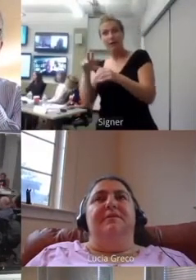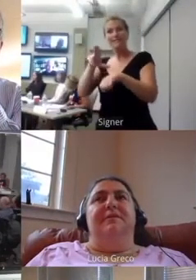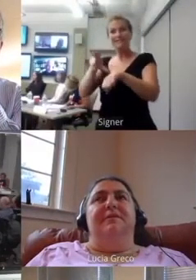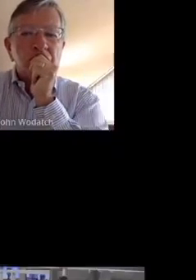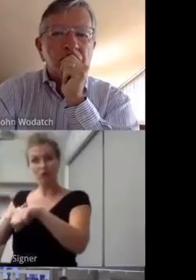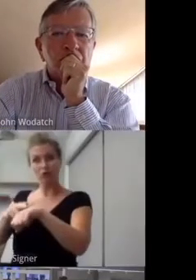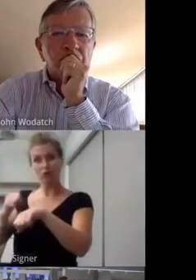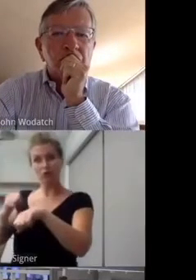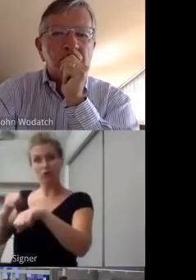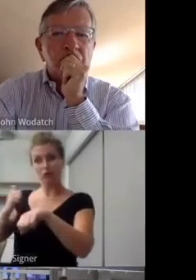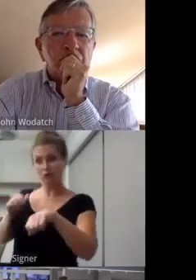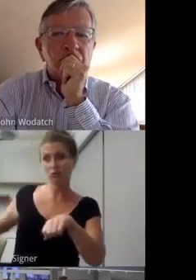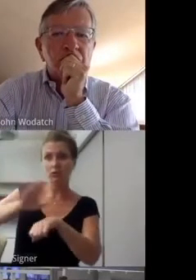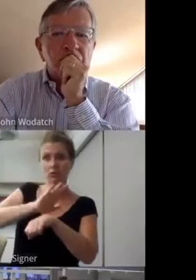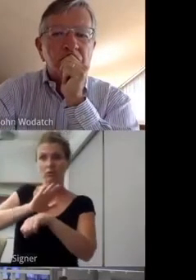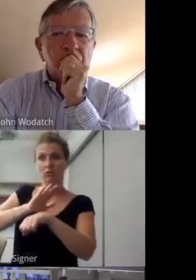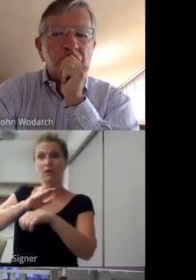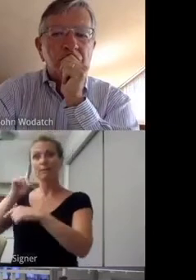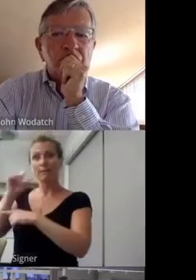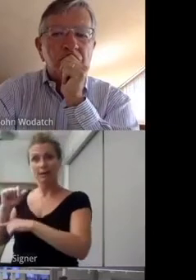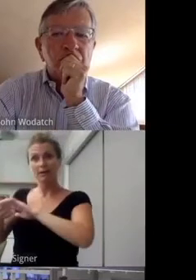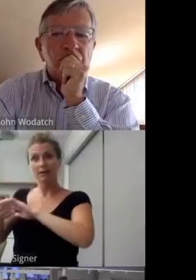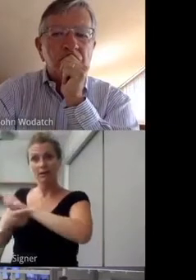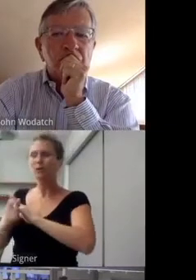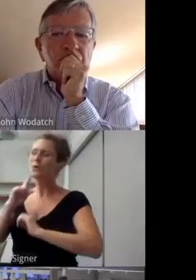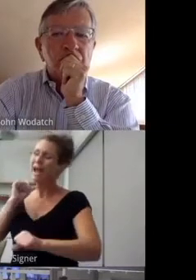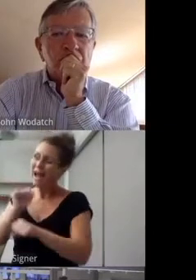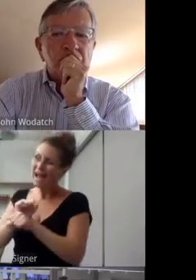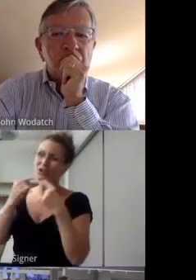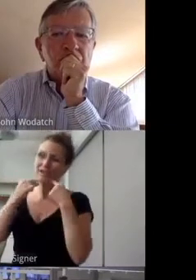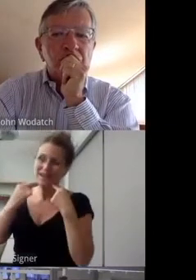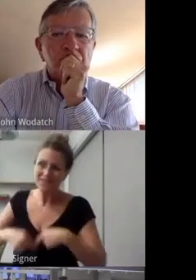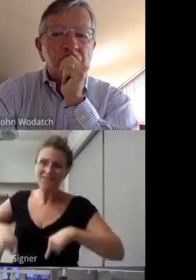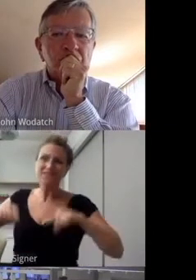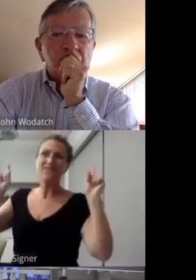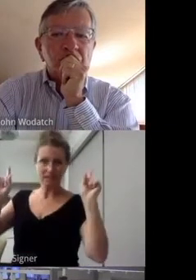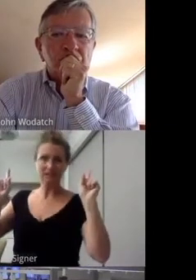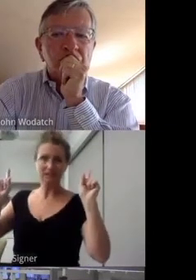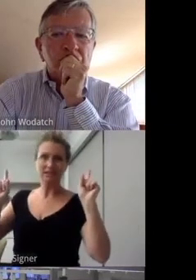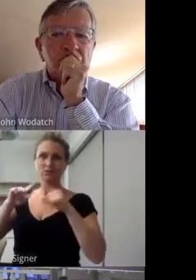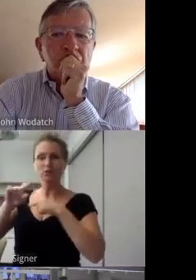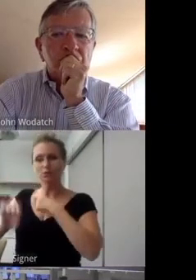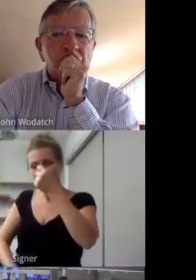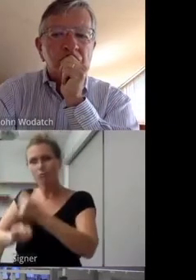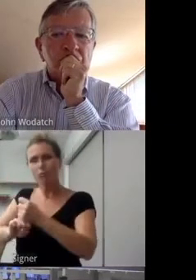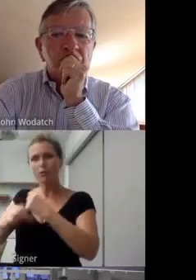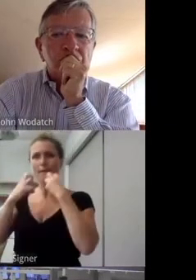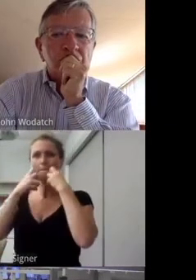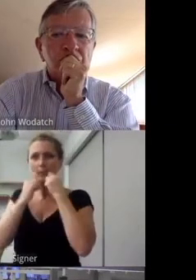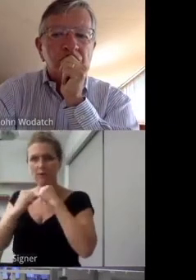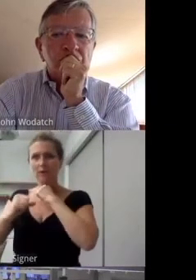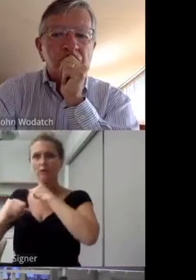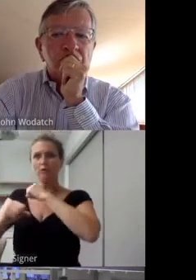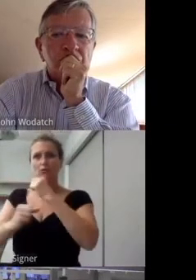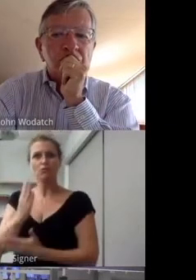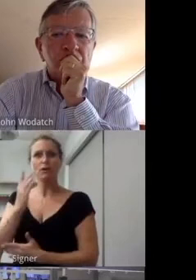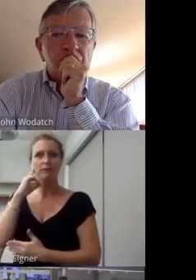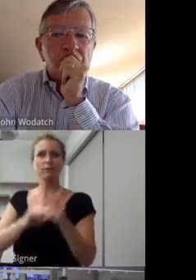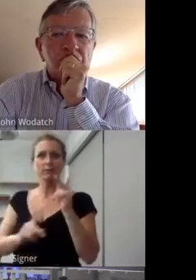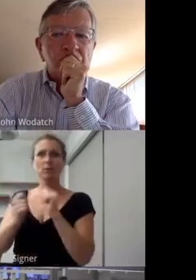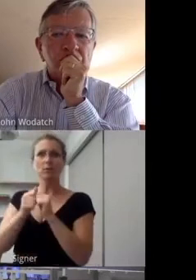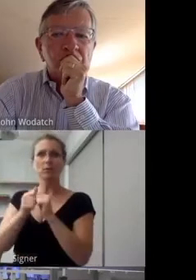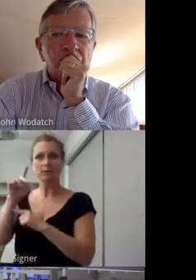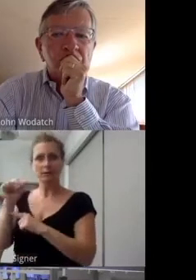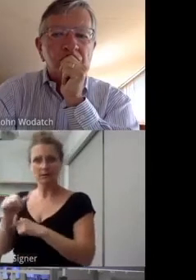effective at protecting the rights of Canadians who have a disability? David, as you're well aware, in the